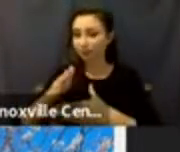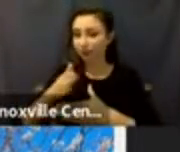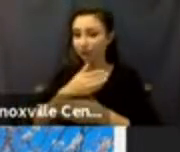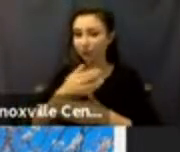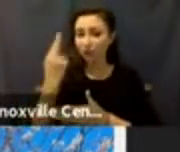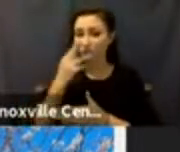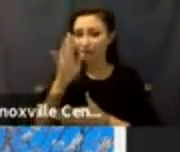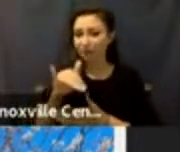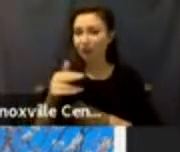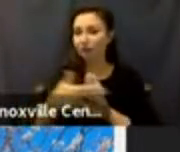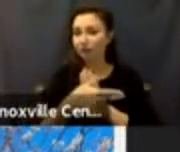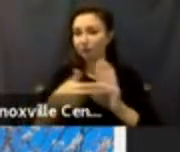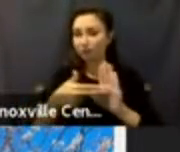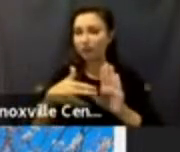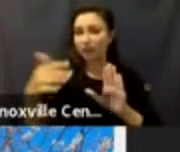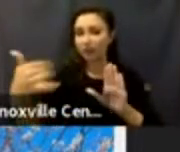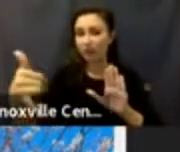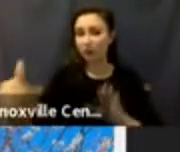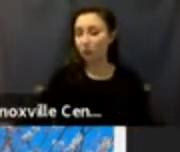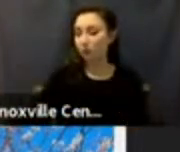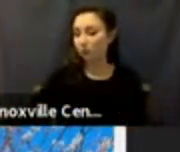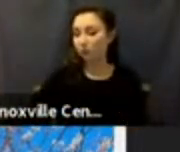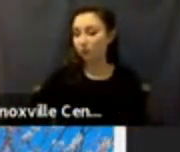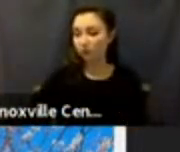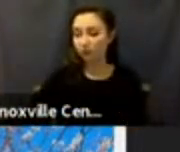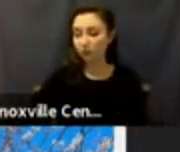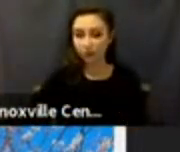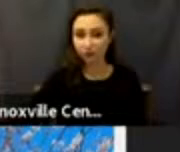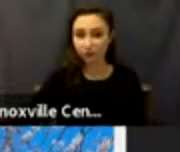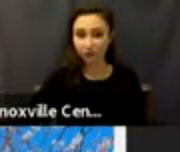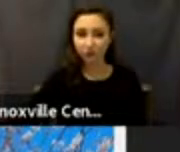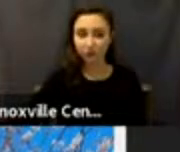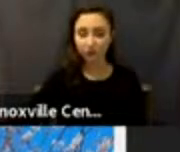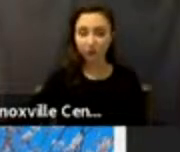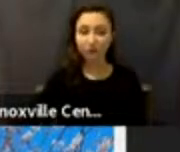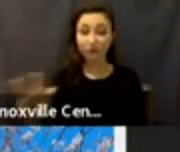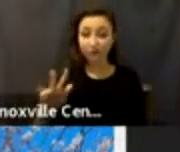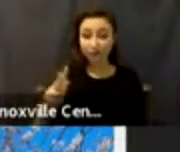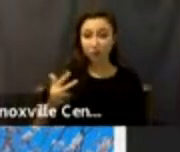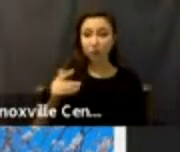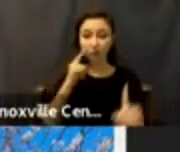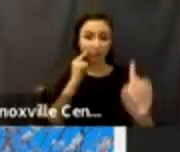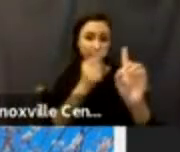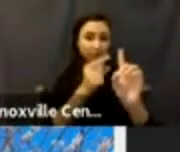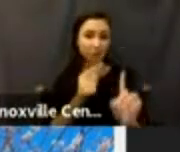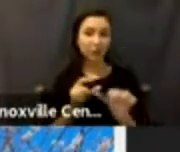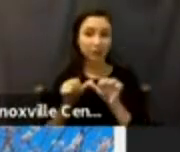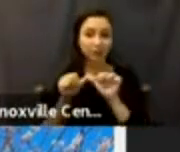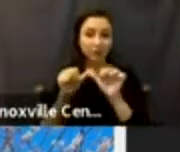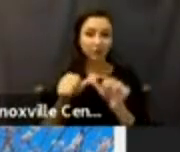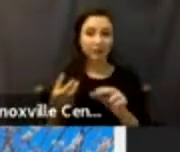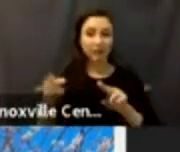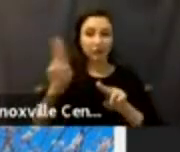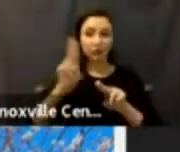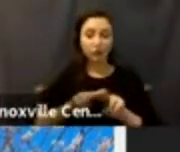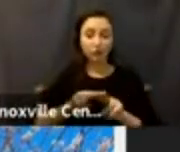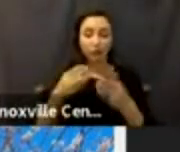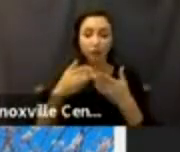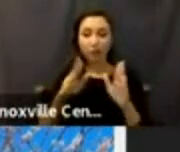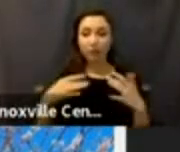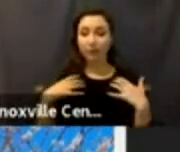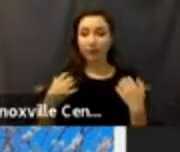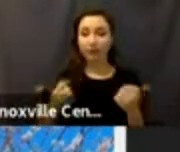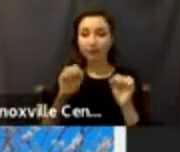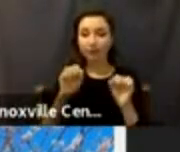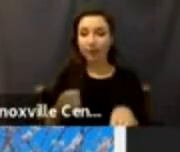are representing this benchmark as yellow. Third benchmark, sustained or increased public health capability.